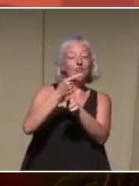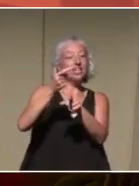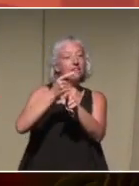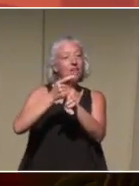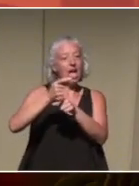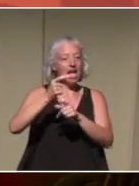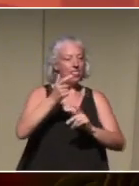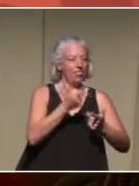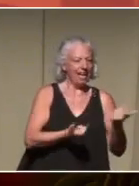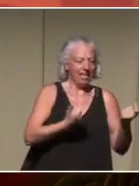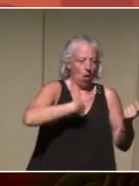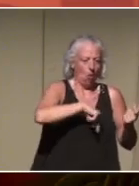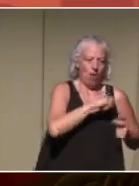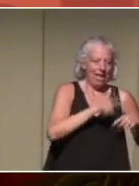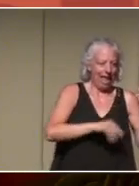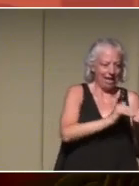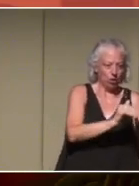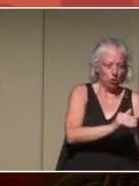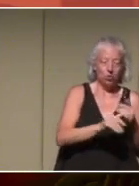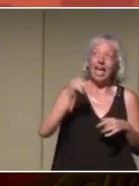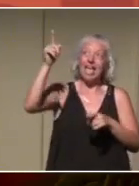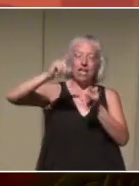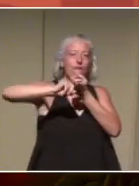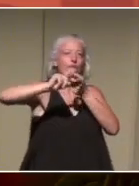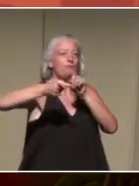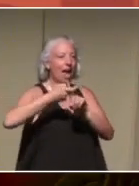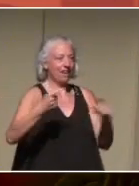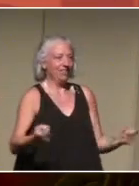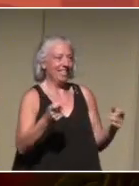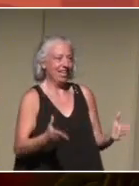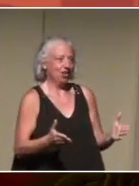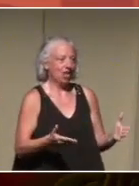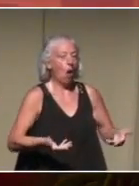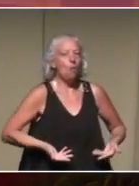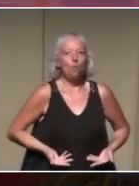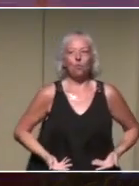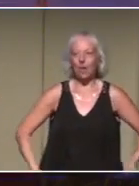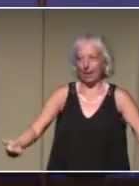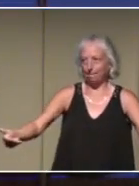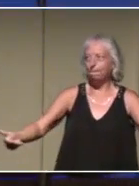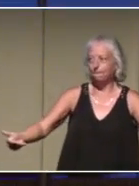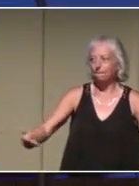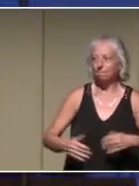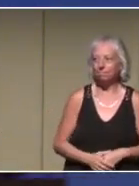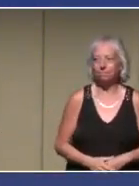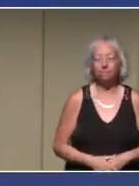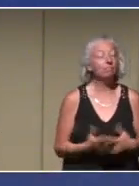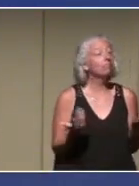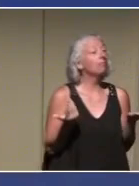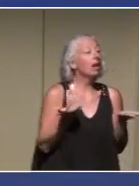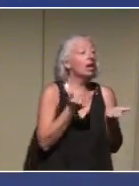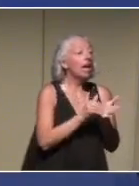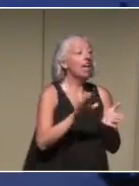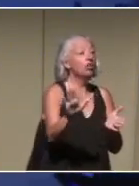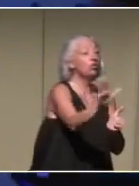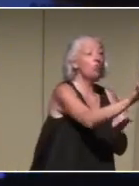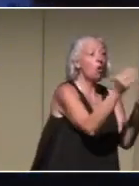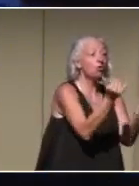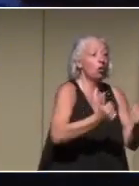inexcusable, the friend of sinners. Welcome. And again, I don't know where you find